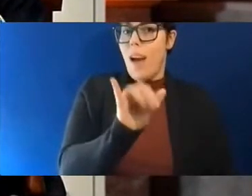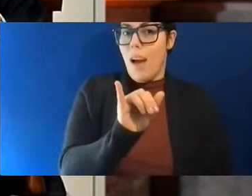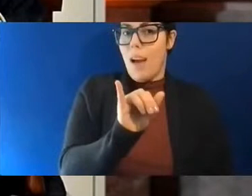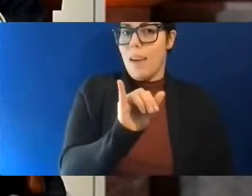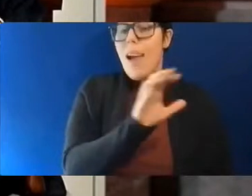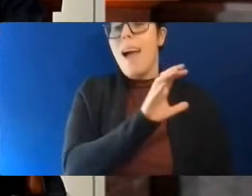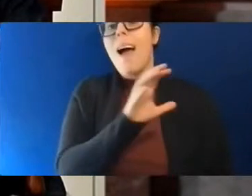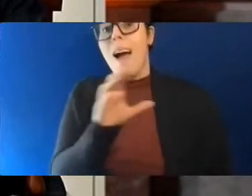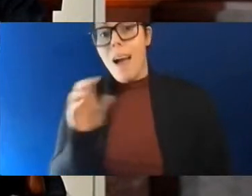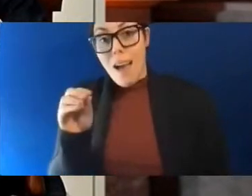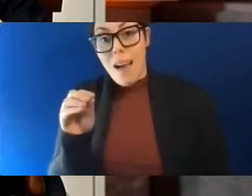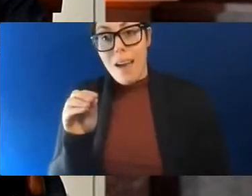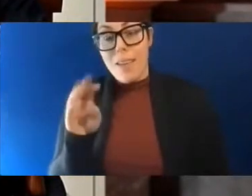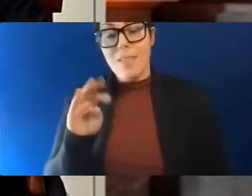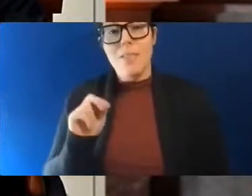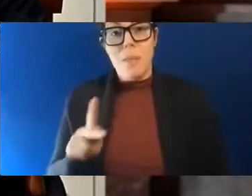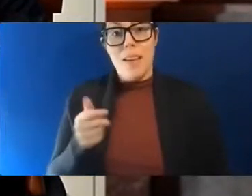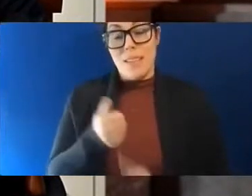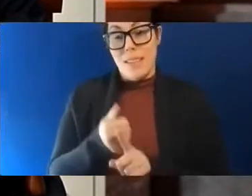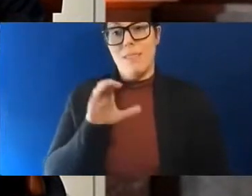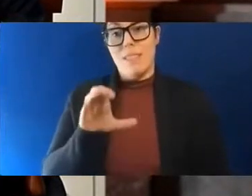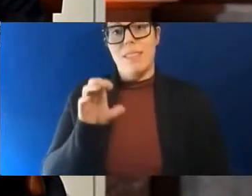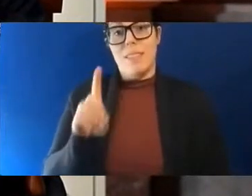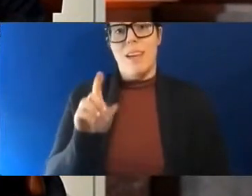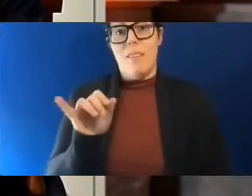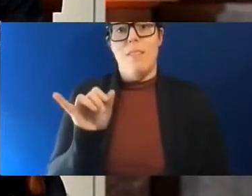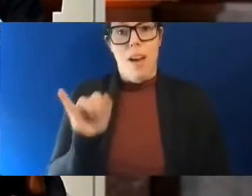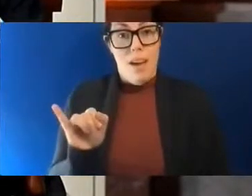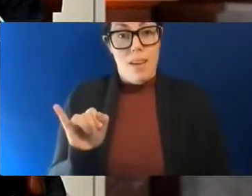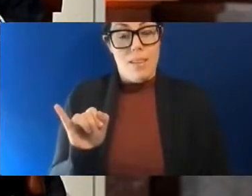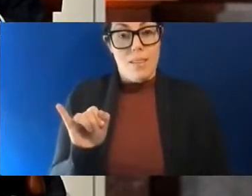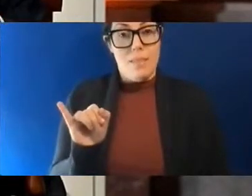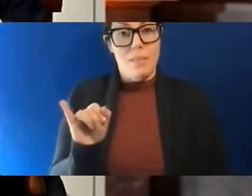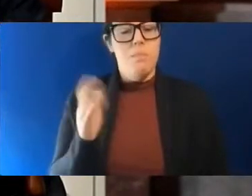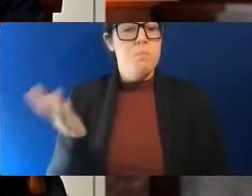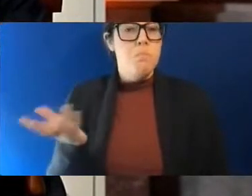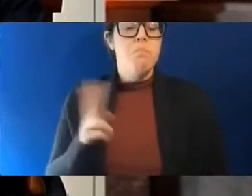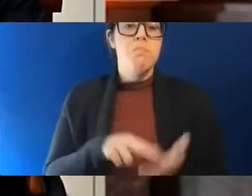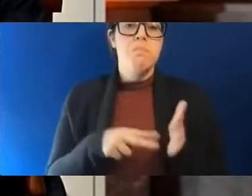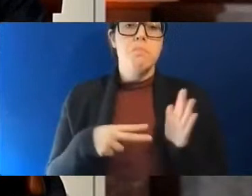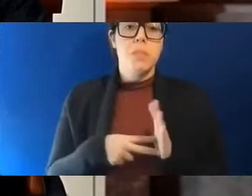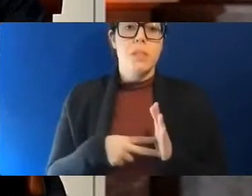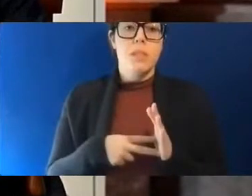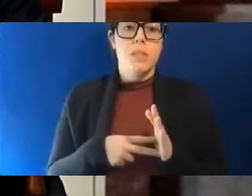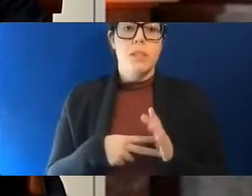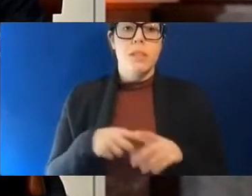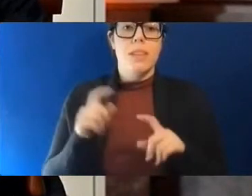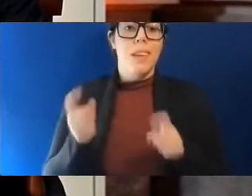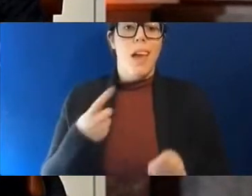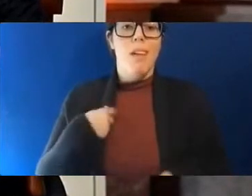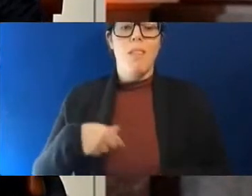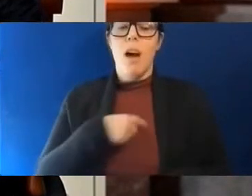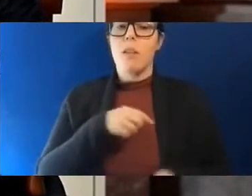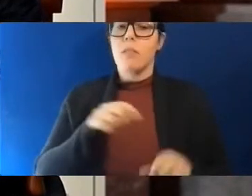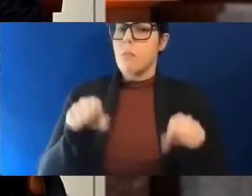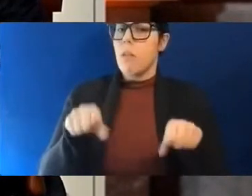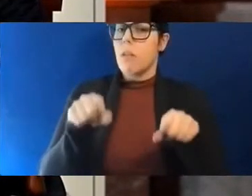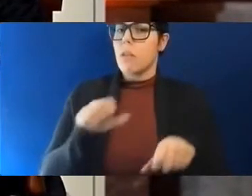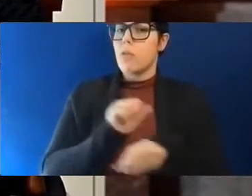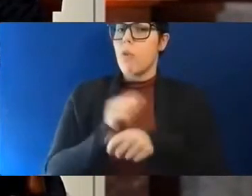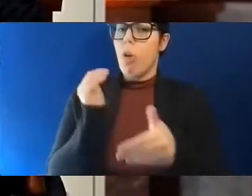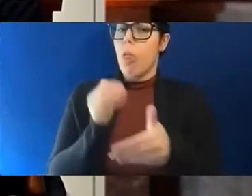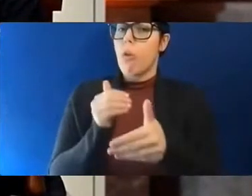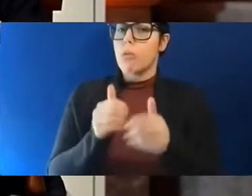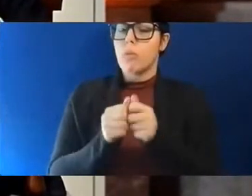our bank is a CDFI. So it gave us the ability to work closely